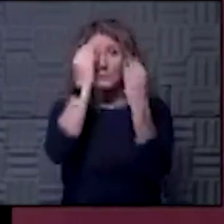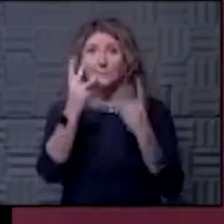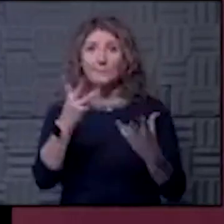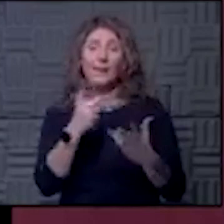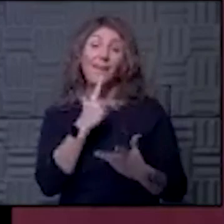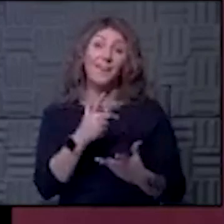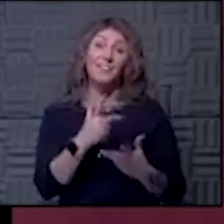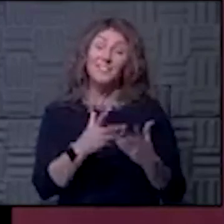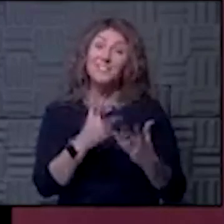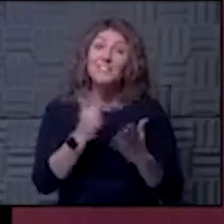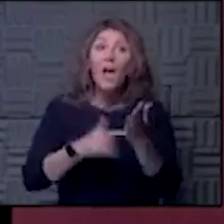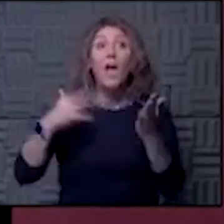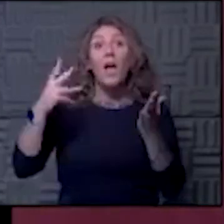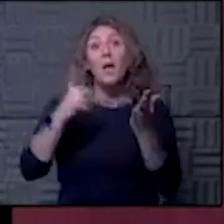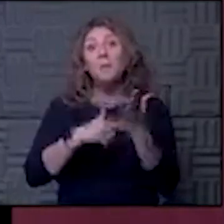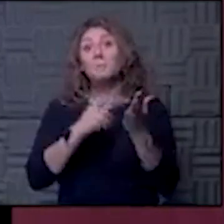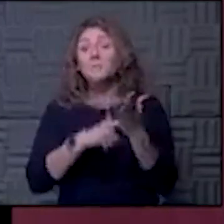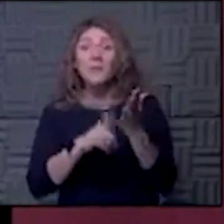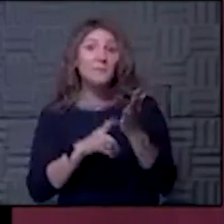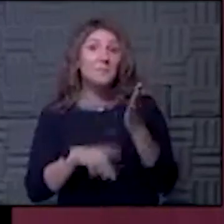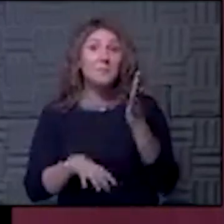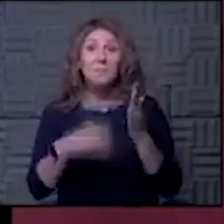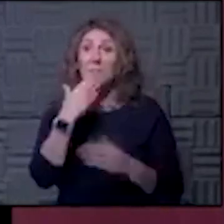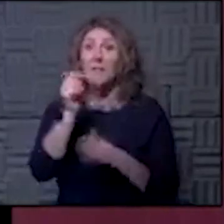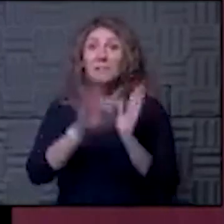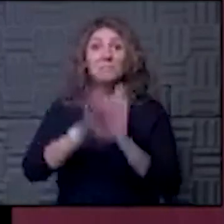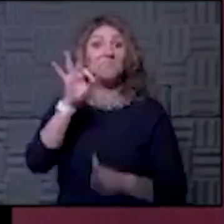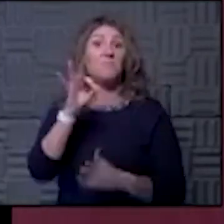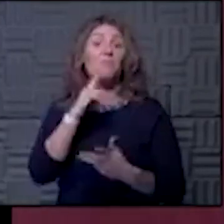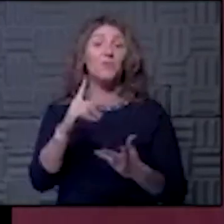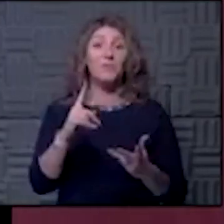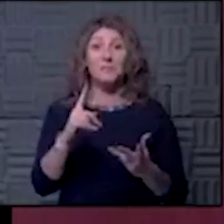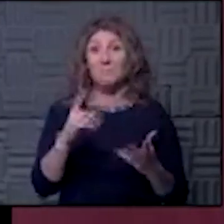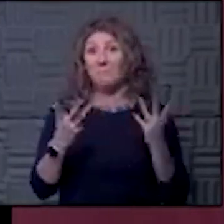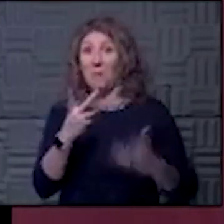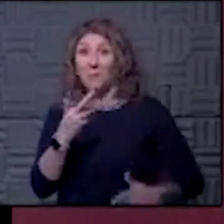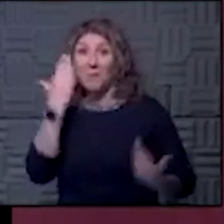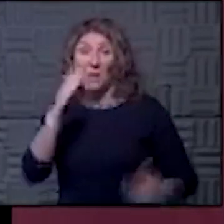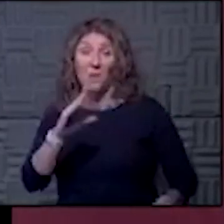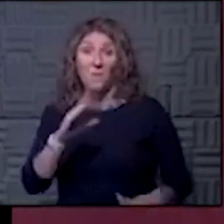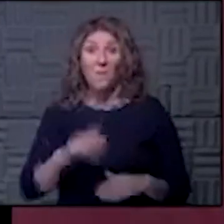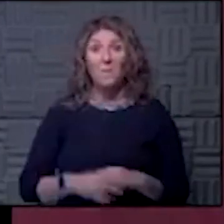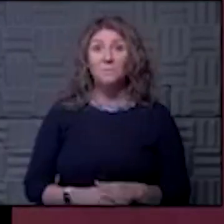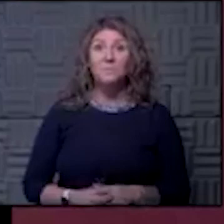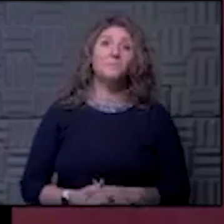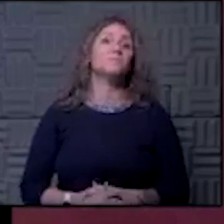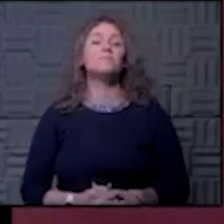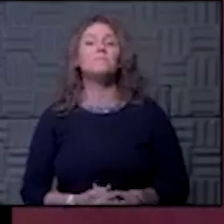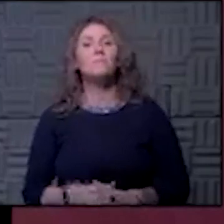are by accident. So maybe they stumbled onto something that we wouldn't otherwise know. Other questions?